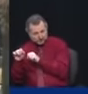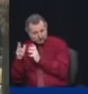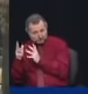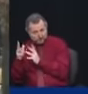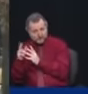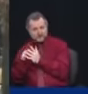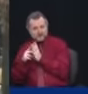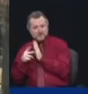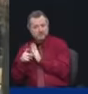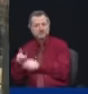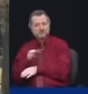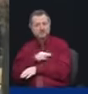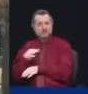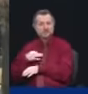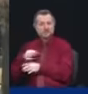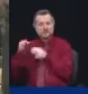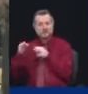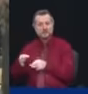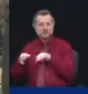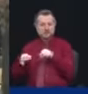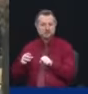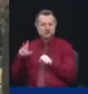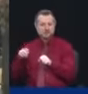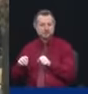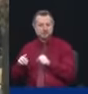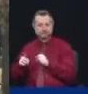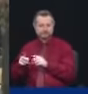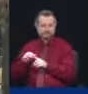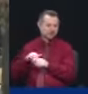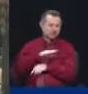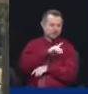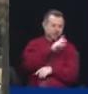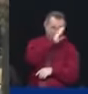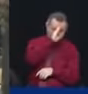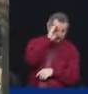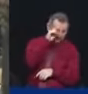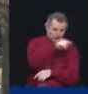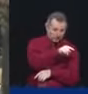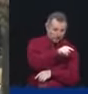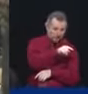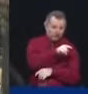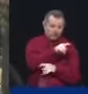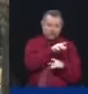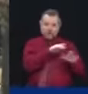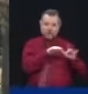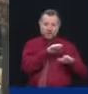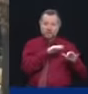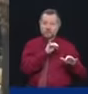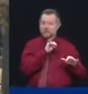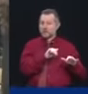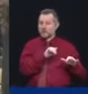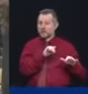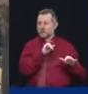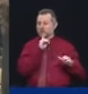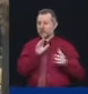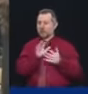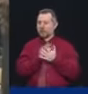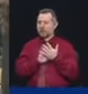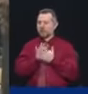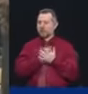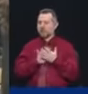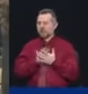home staff once they sent a person to a hospital. So there was a lot of gray. And